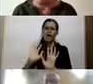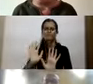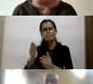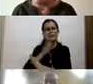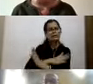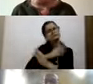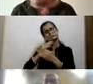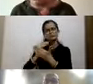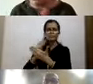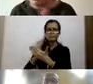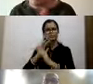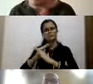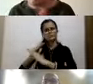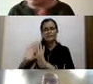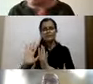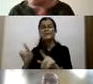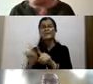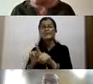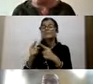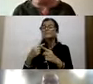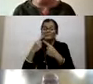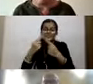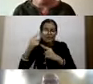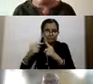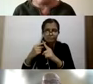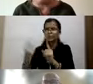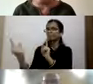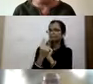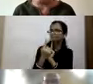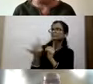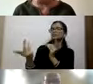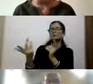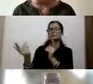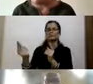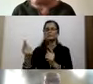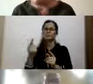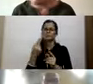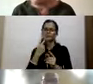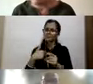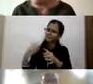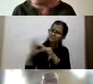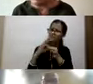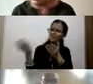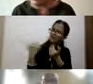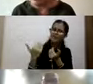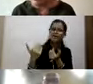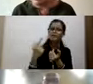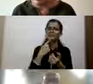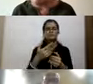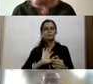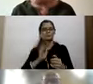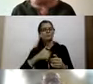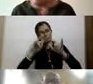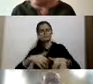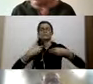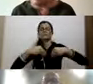So, you know, whenever he would talk to me, whenever he would come to me and he'd say, I would tell him that come and join us. He says, no, no, I want to sell this land. It's a